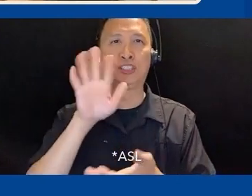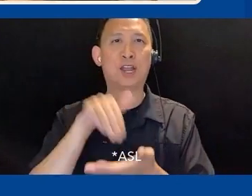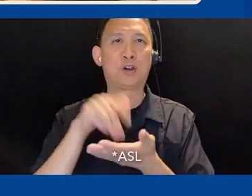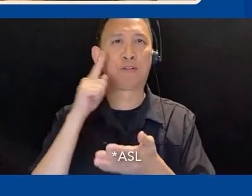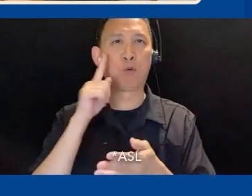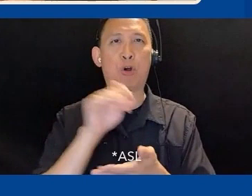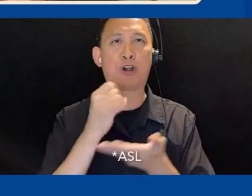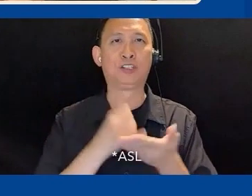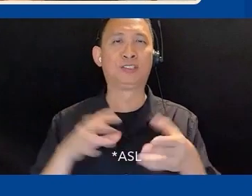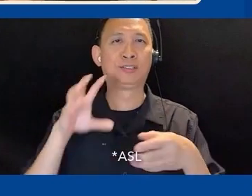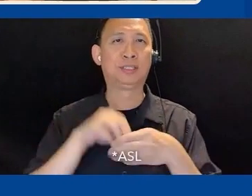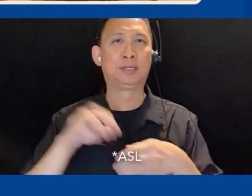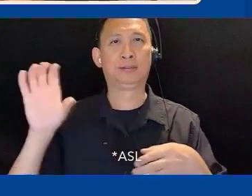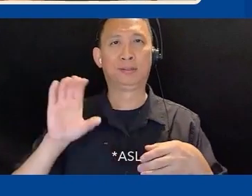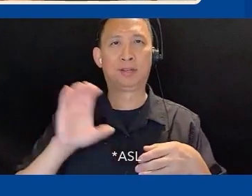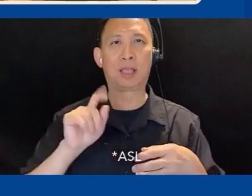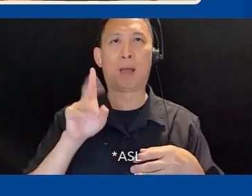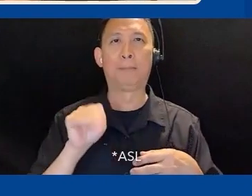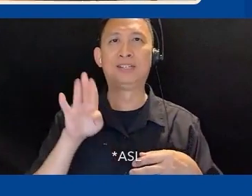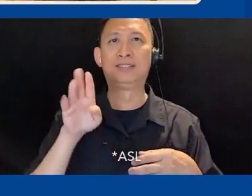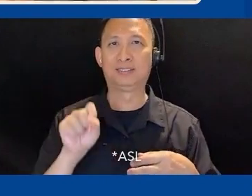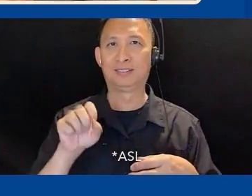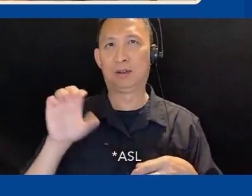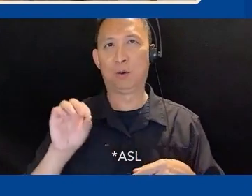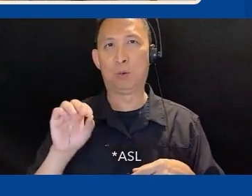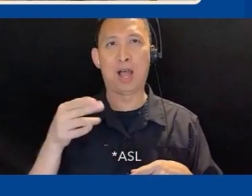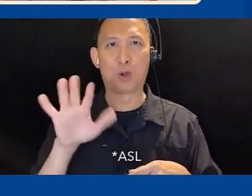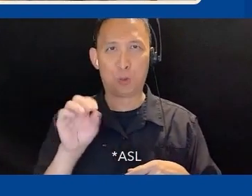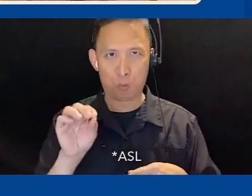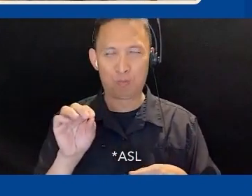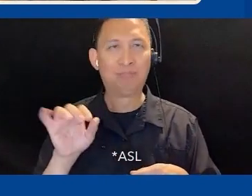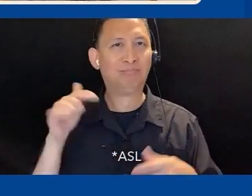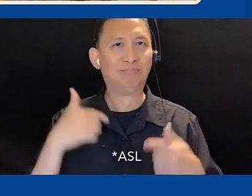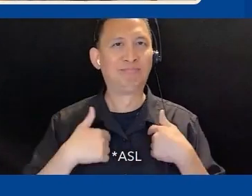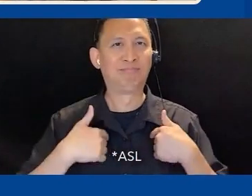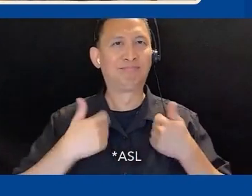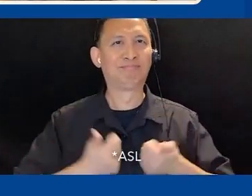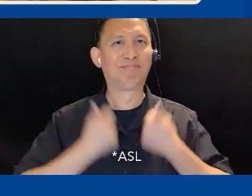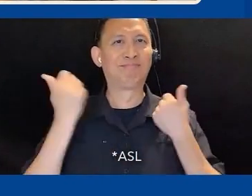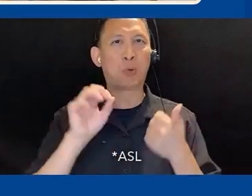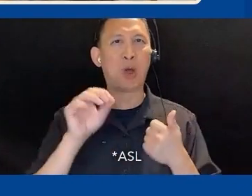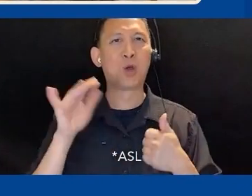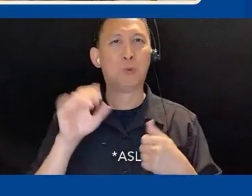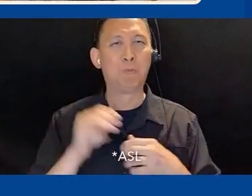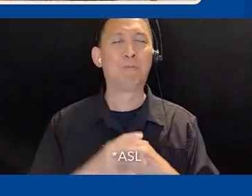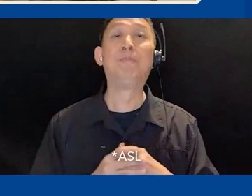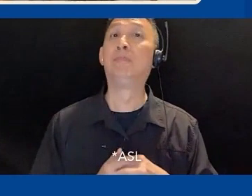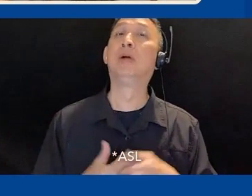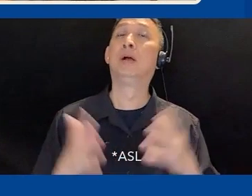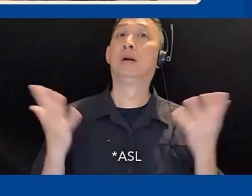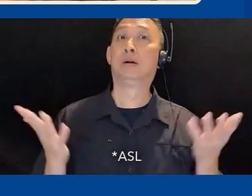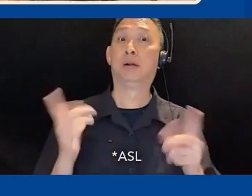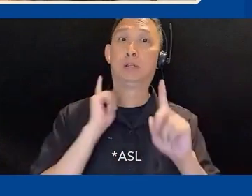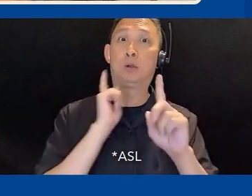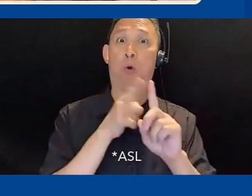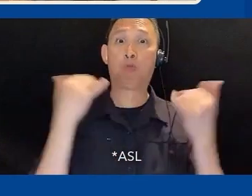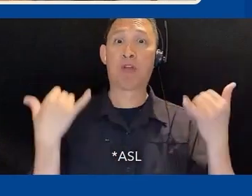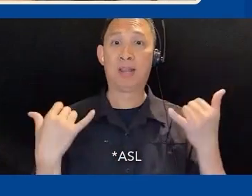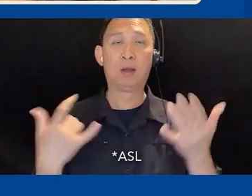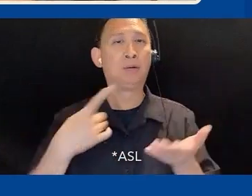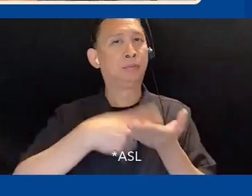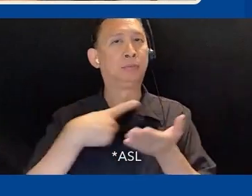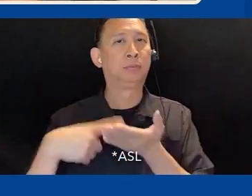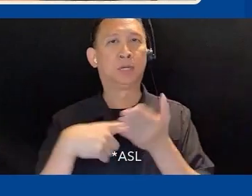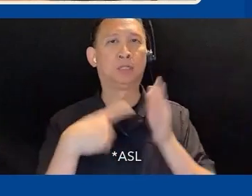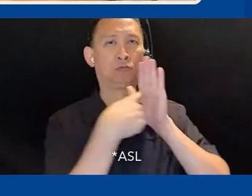Ohio, so that's where I'm tuning in from. And the goal of this conversation is to take up some questions of representation as